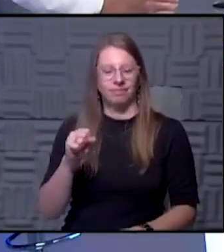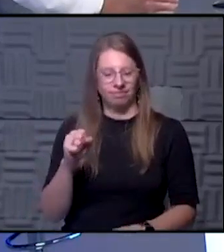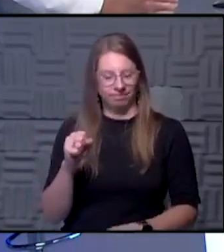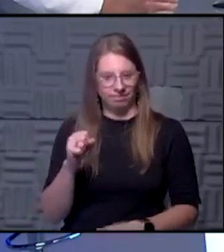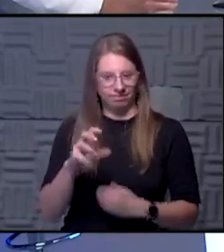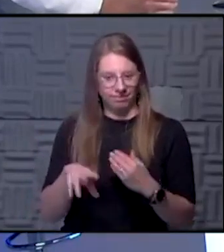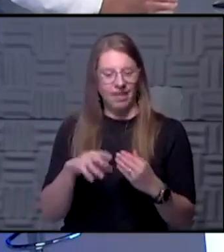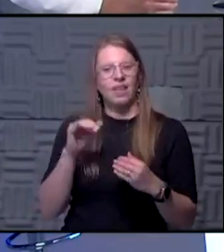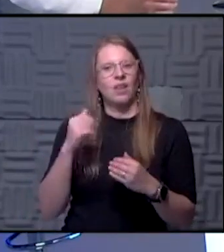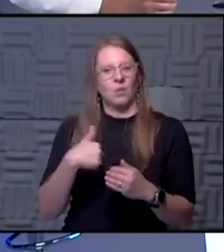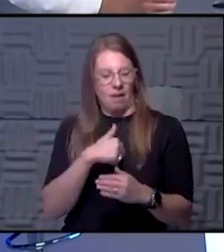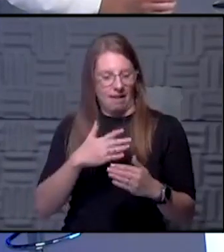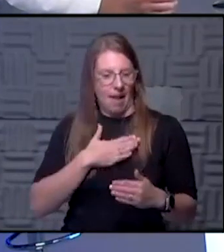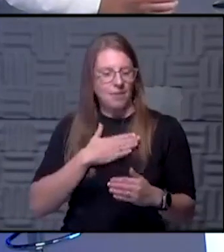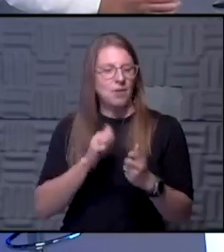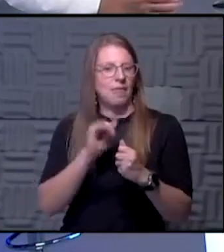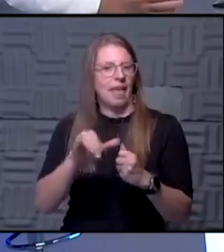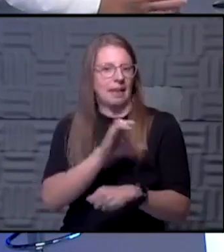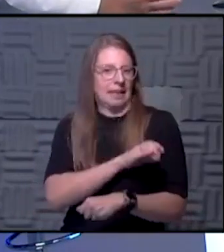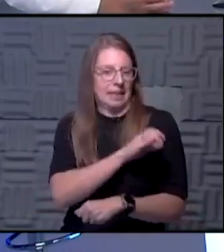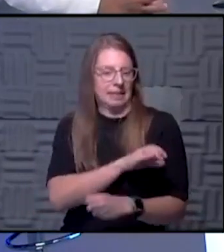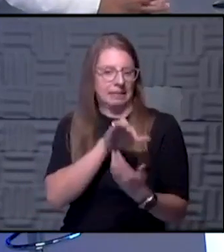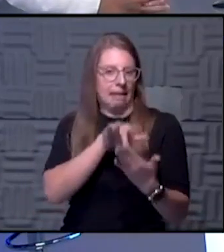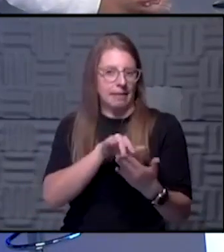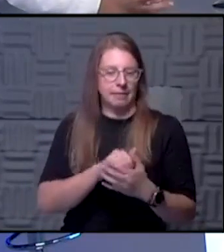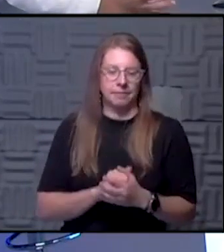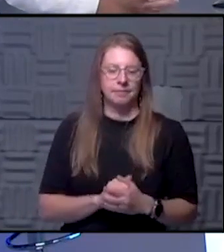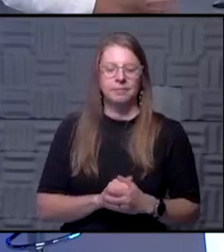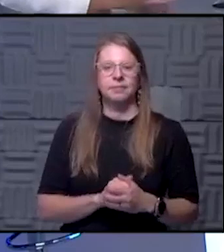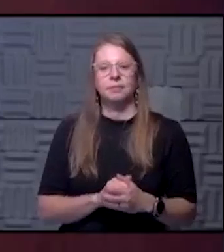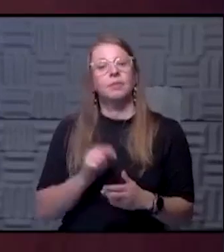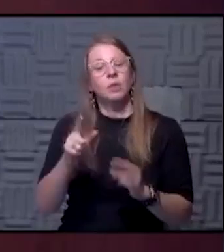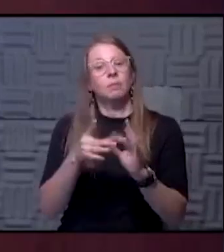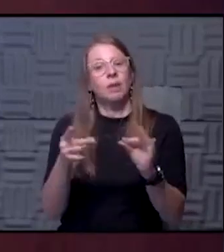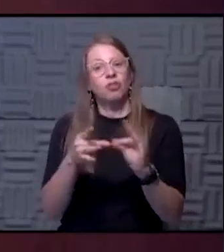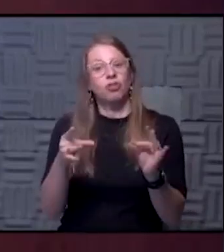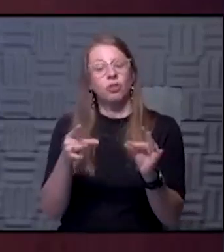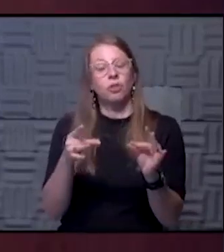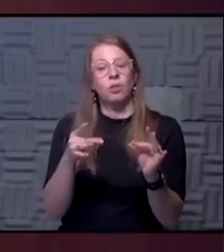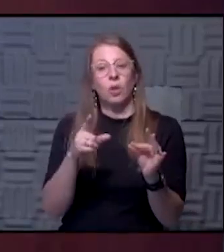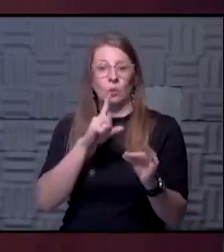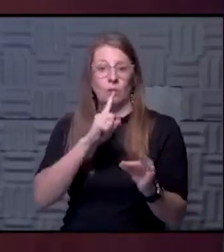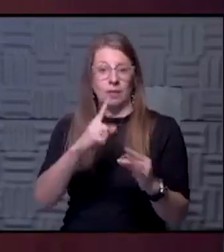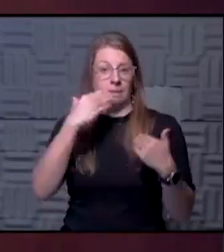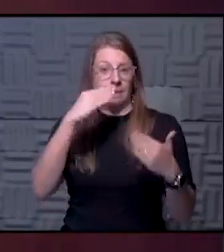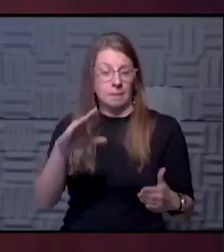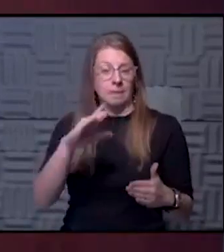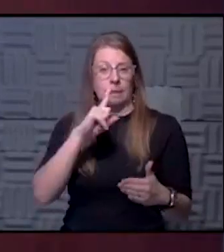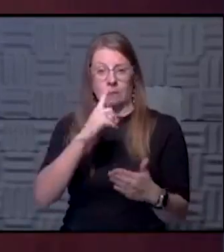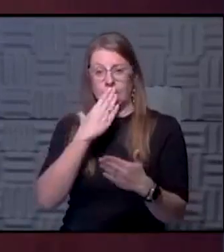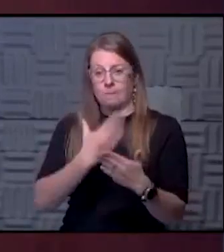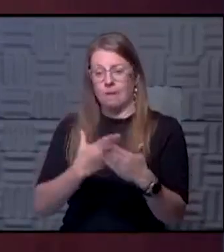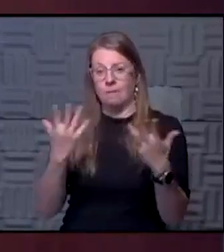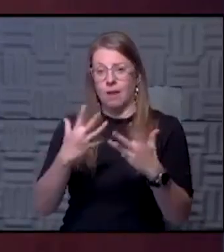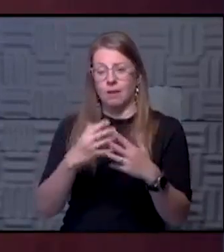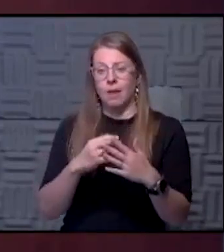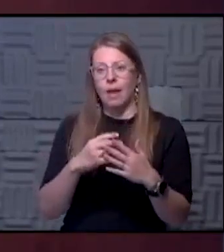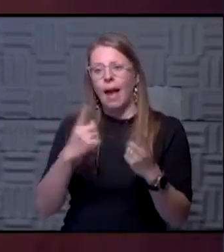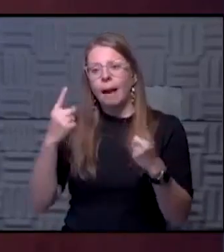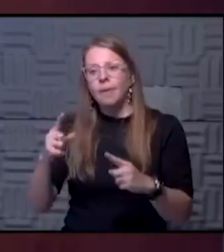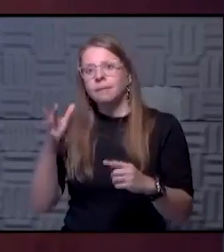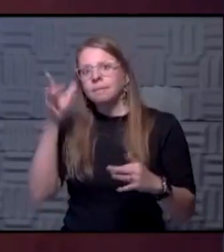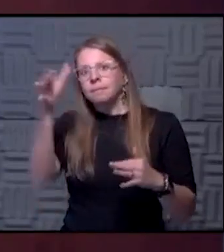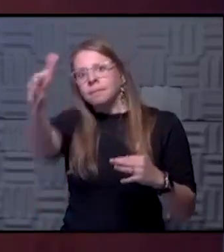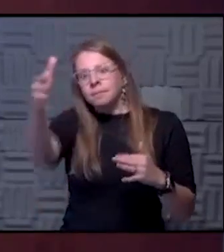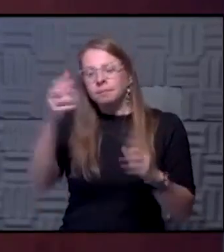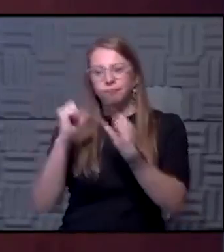We're excited about that clinic because I think, as you mentioned, what we really don't know very well is what's going to happen long term. We don't.